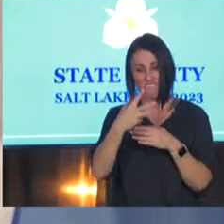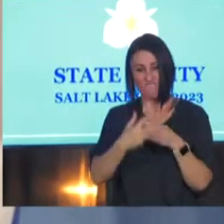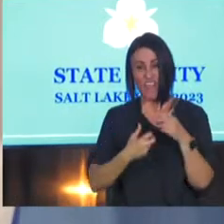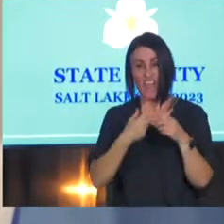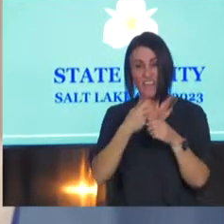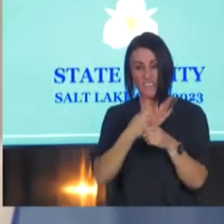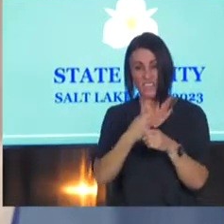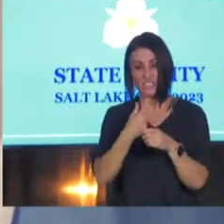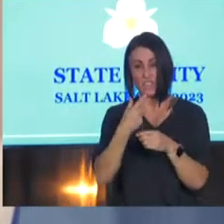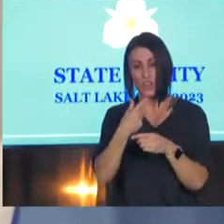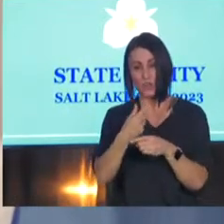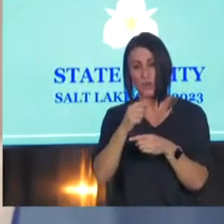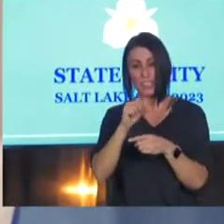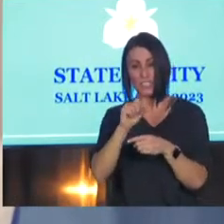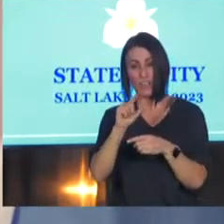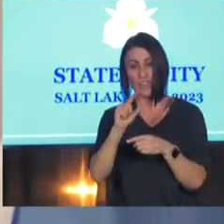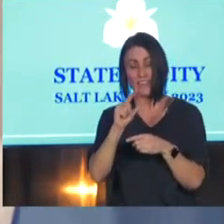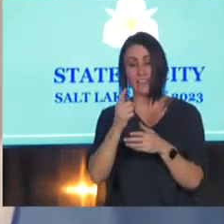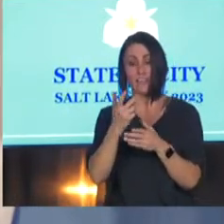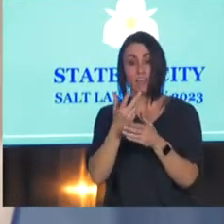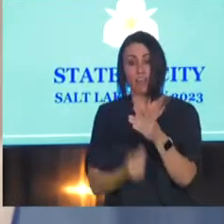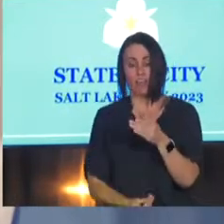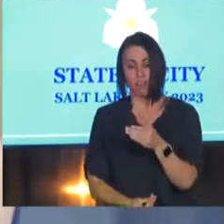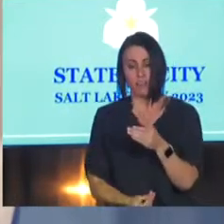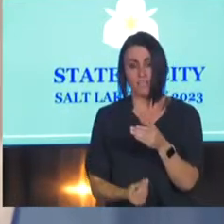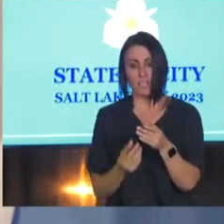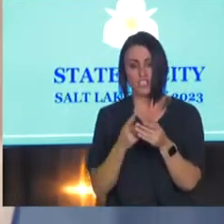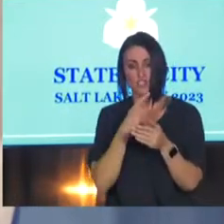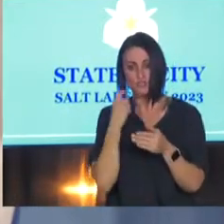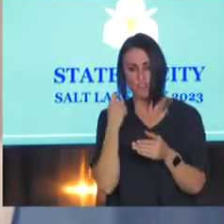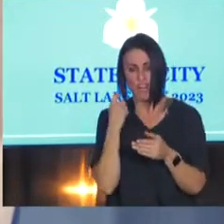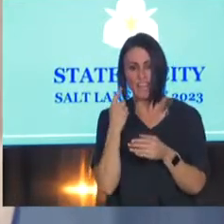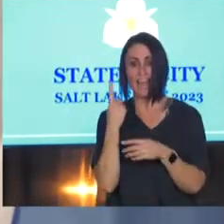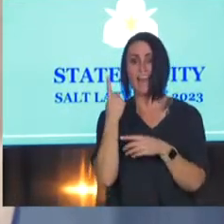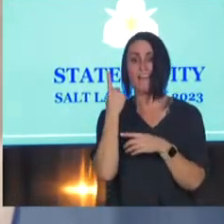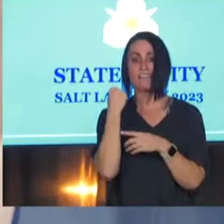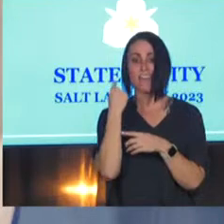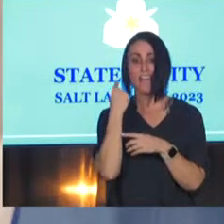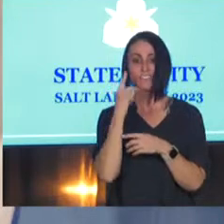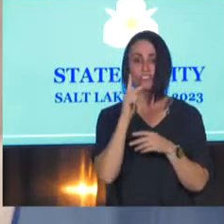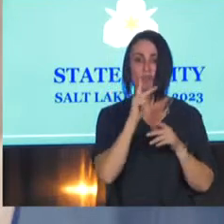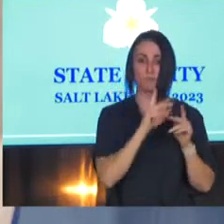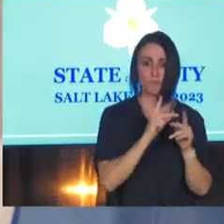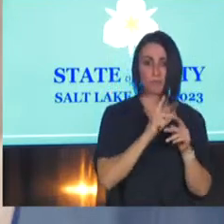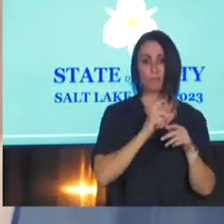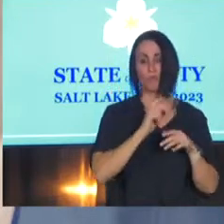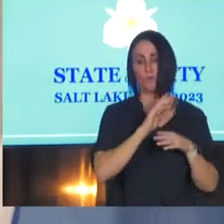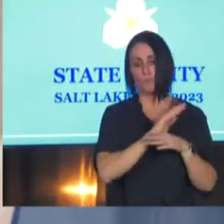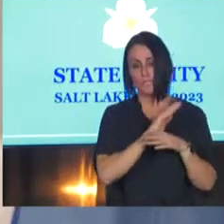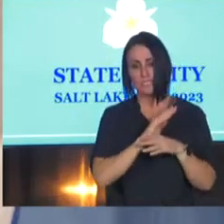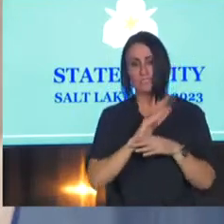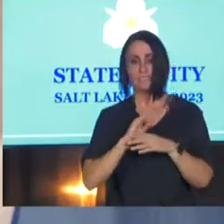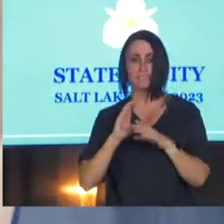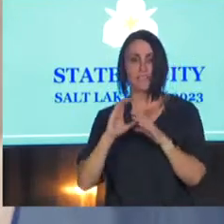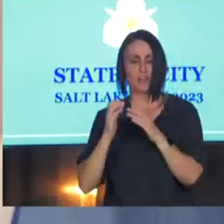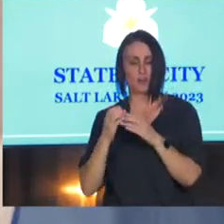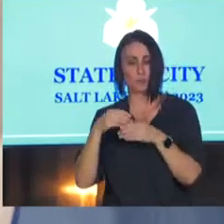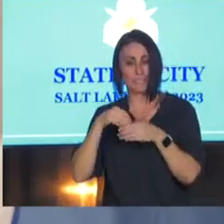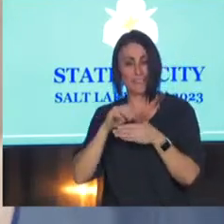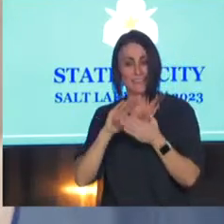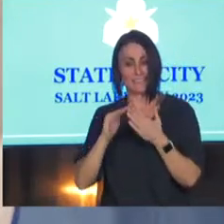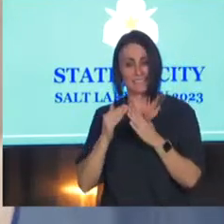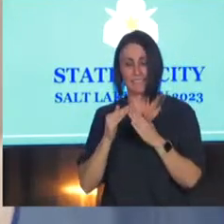the Great Salt Lake could be gone. Last year, residents, businesses, and institutions within our city,